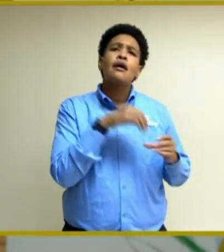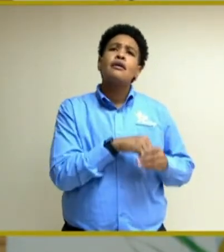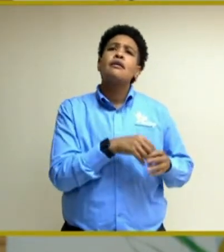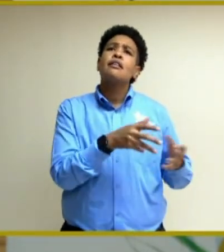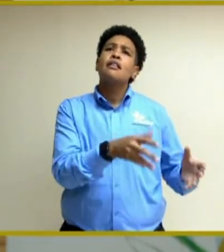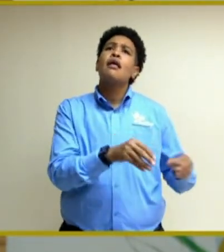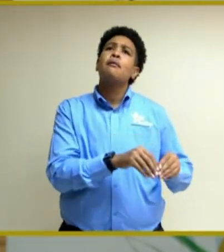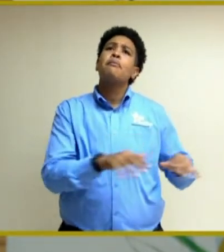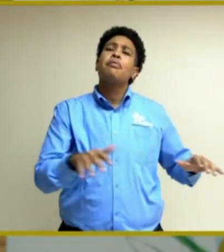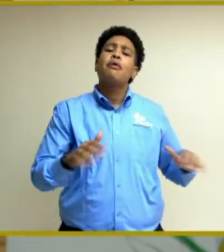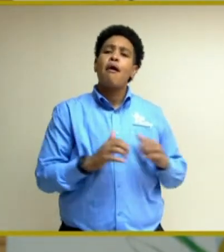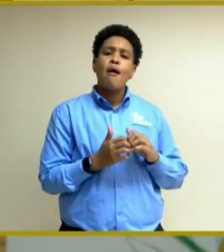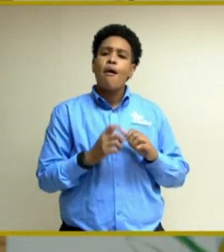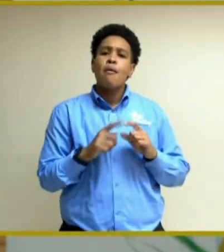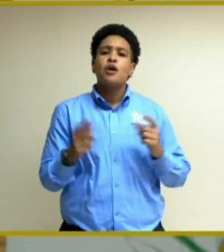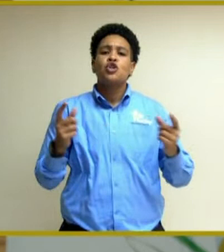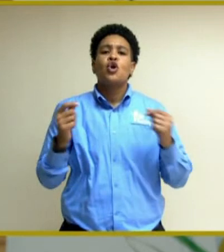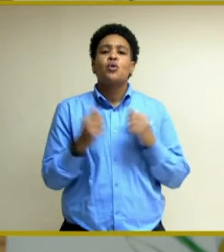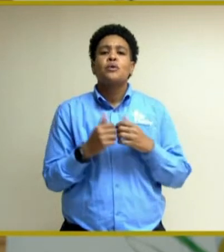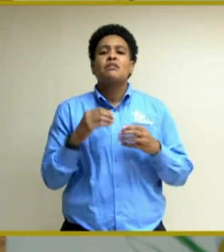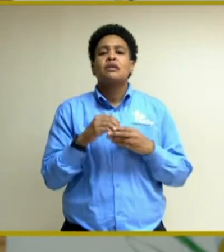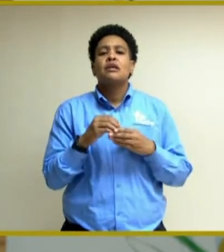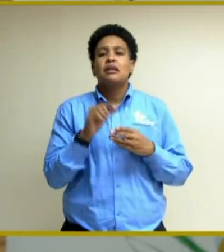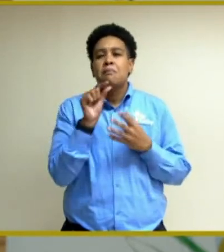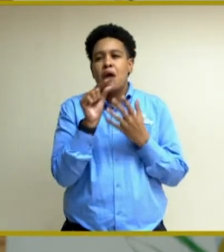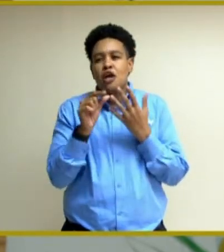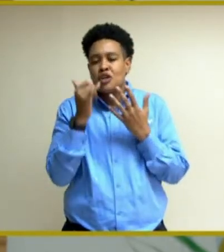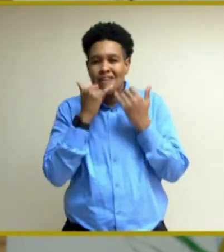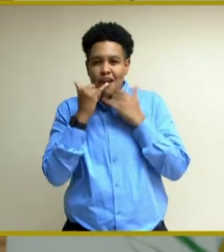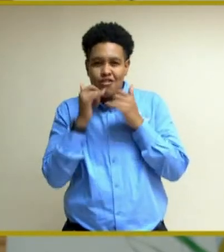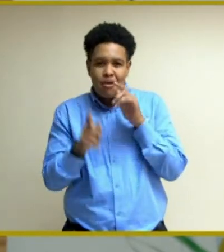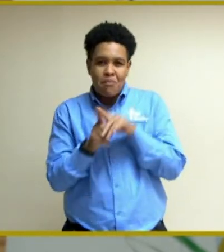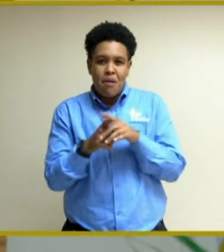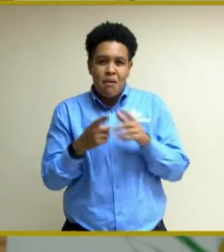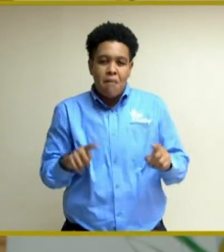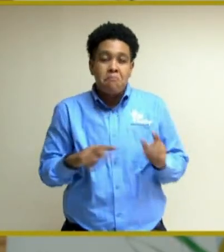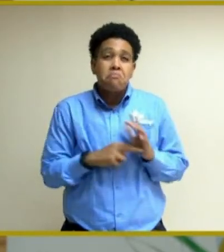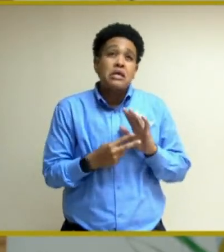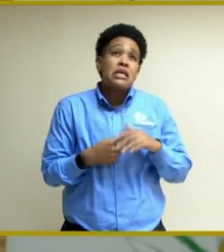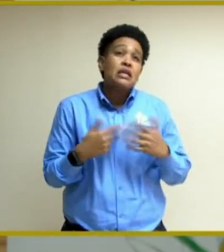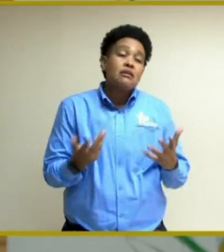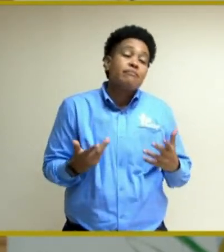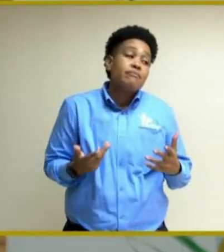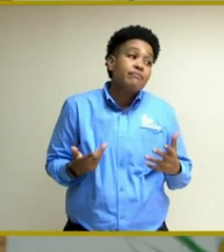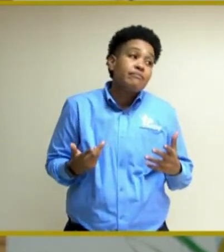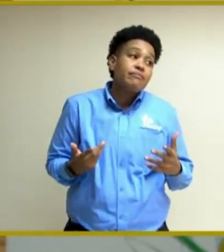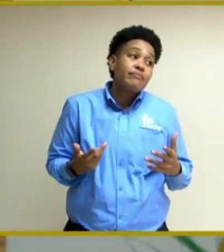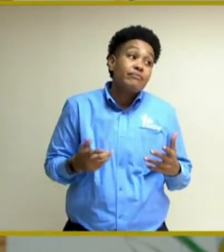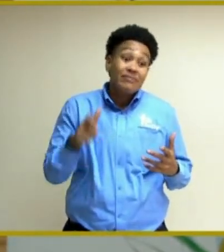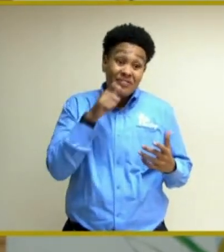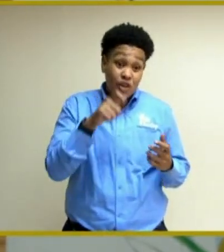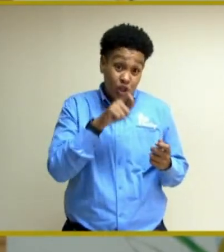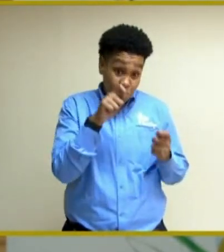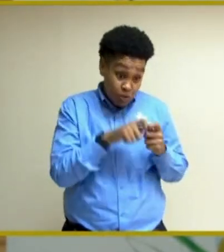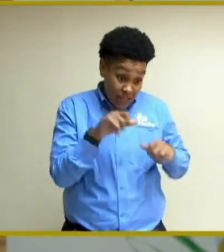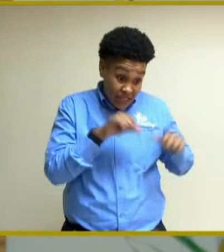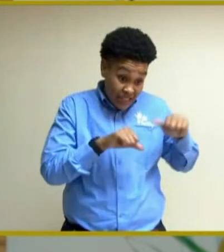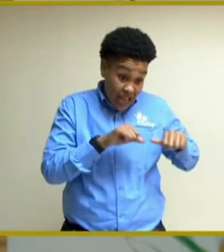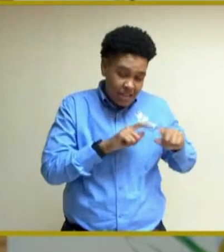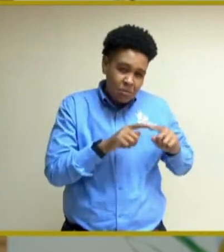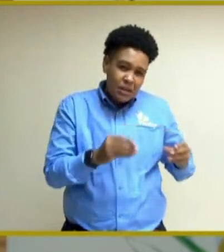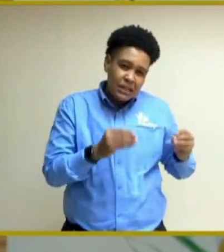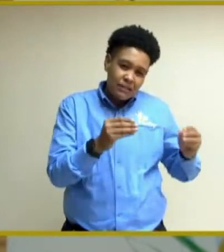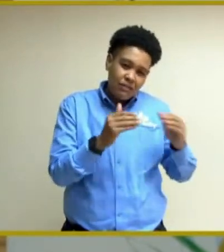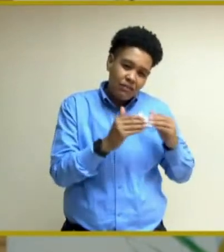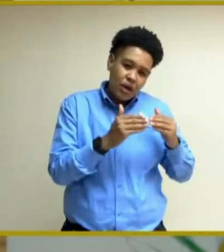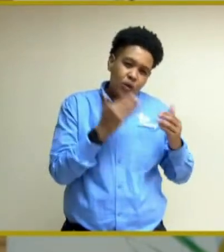ground. Of course, it's done with, within margins of error, meaning it's not a precise science, but it gives a fairly